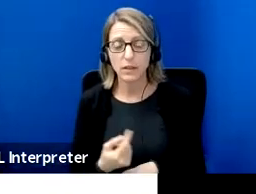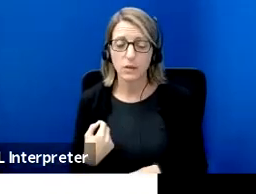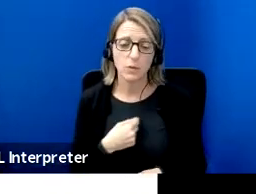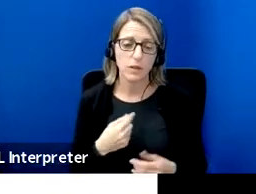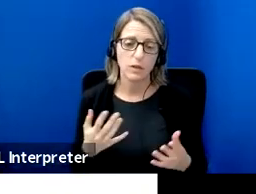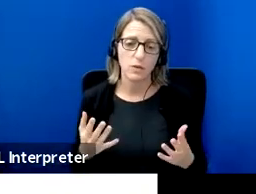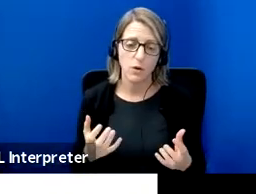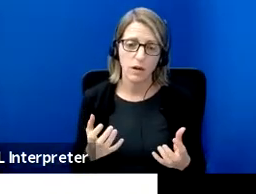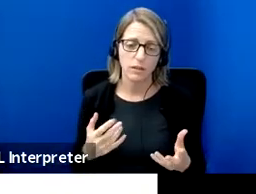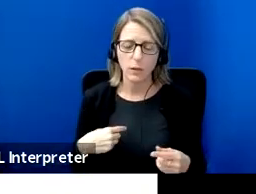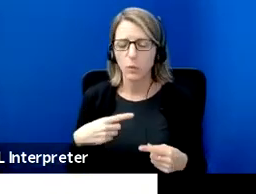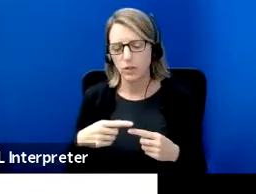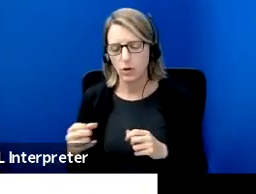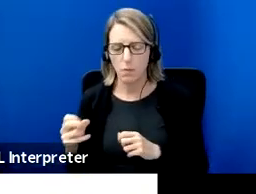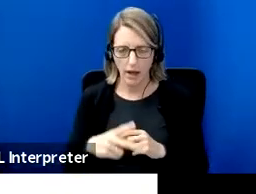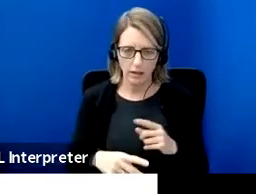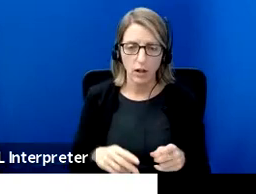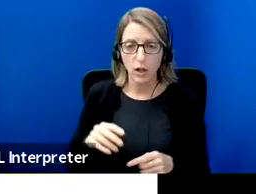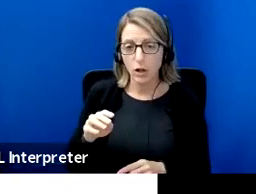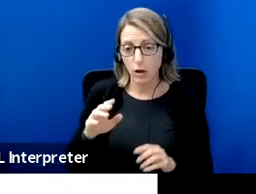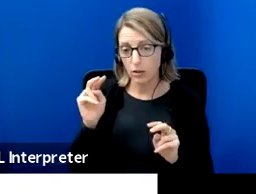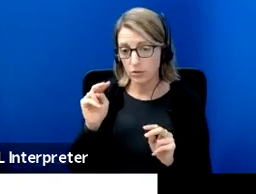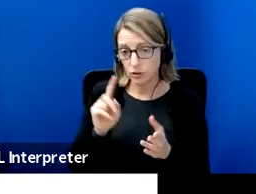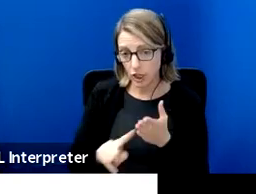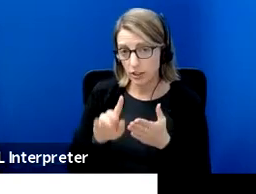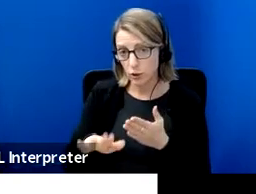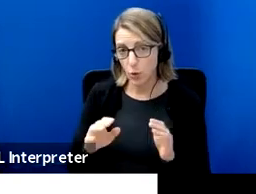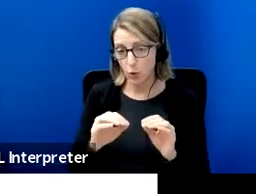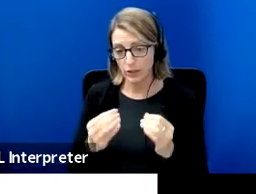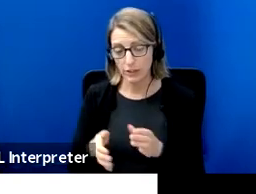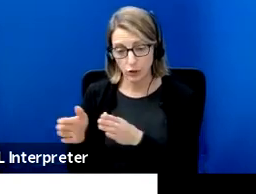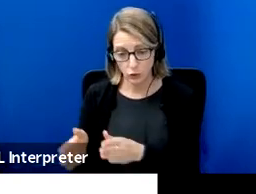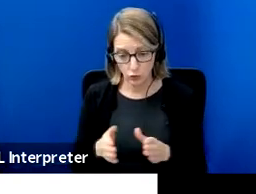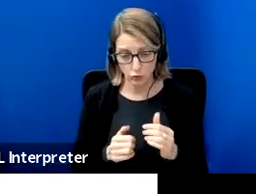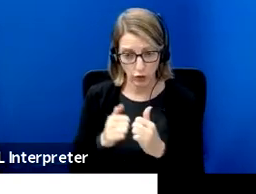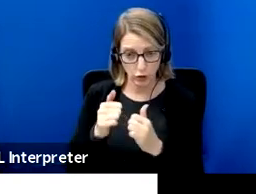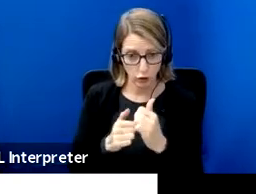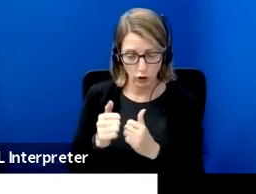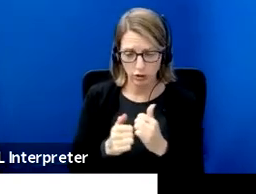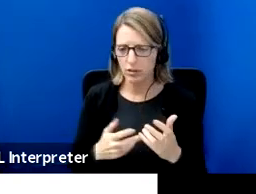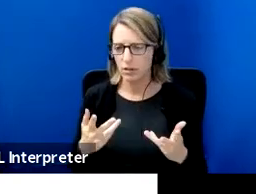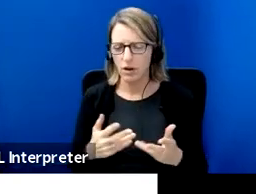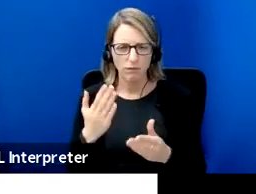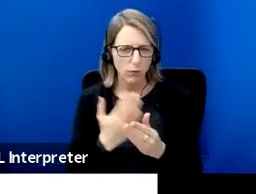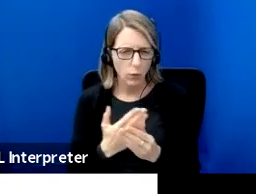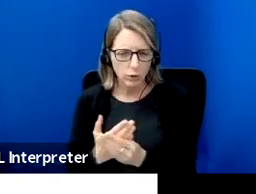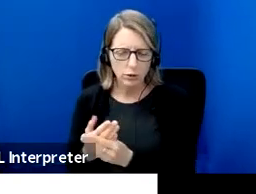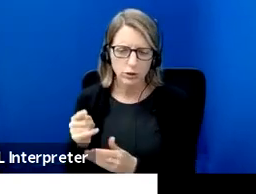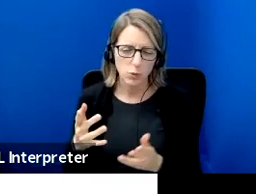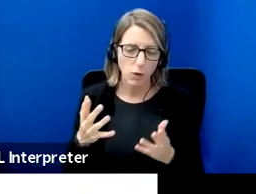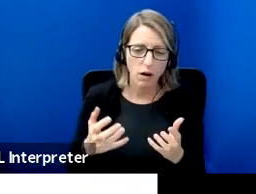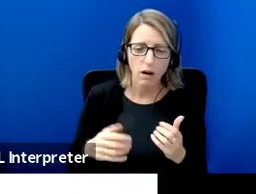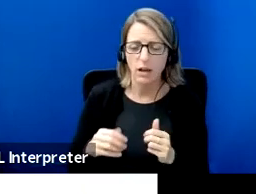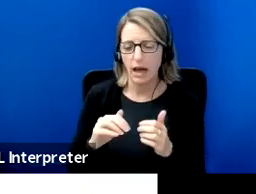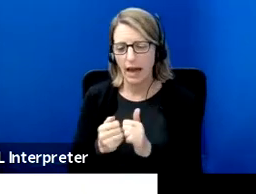to, when you go back, look at your organization structure. How are you going to organize? What kind of folders might you use? Think about how their